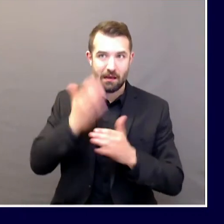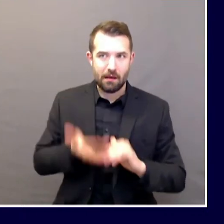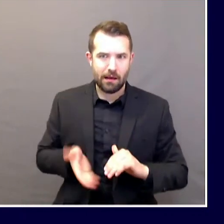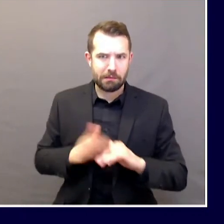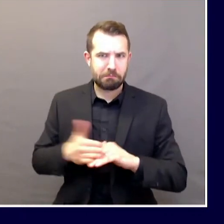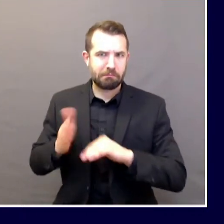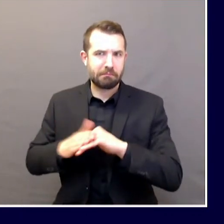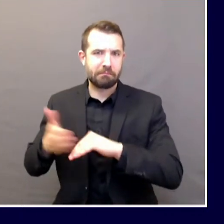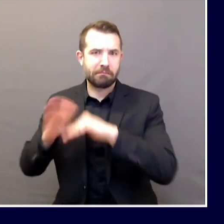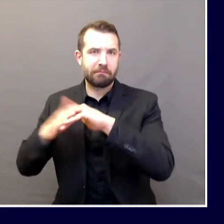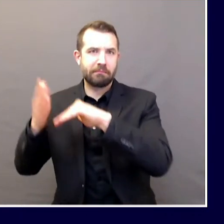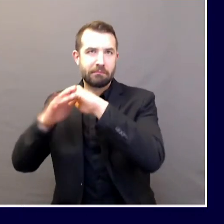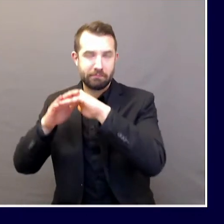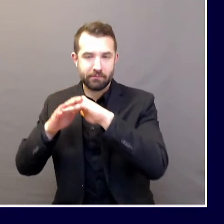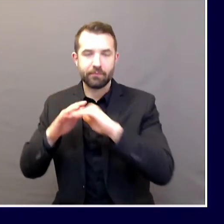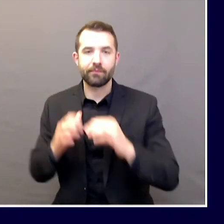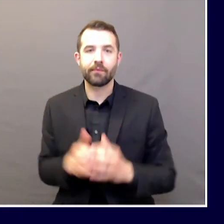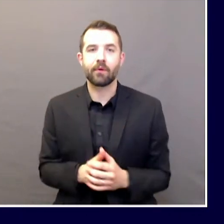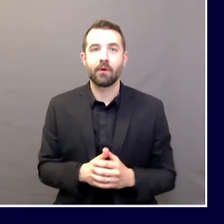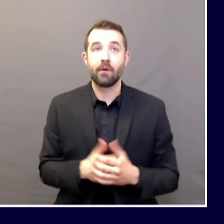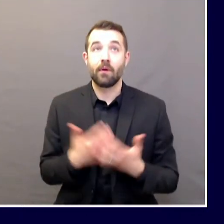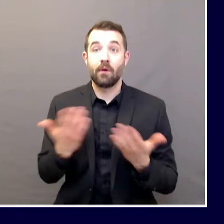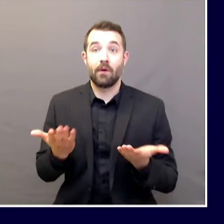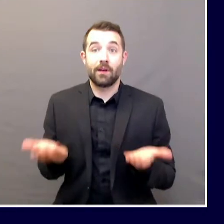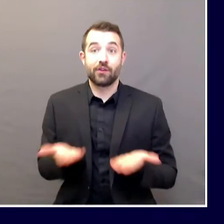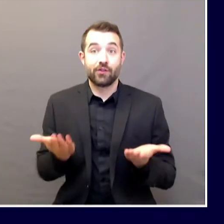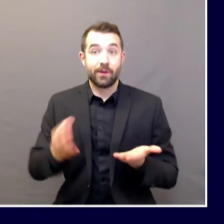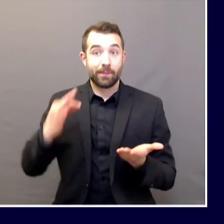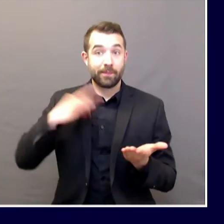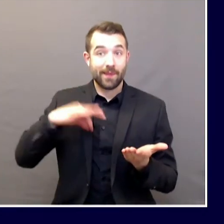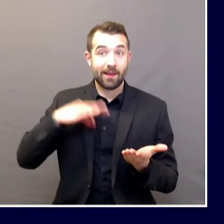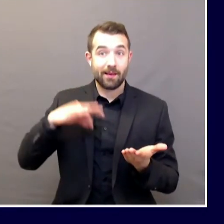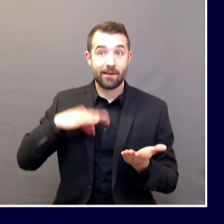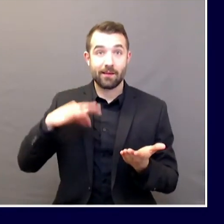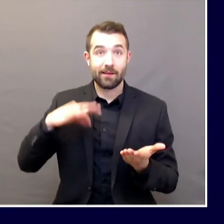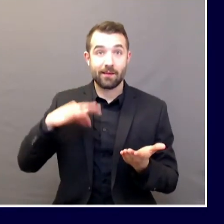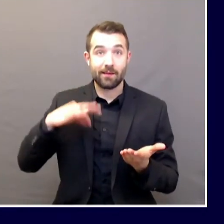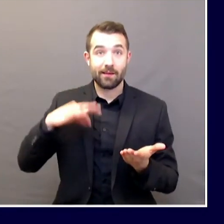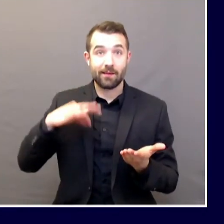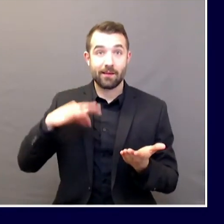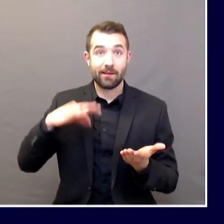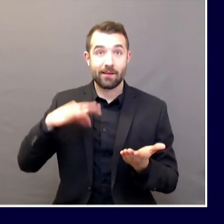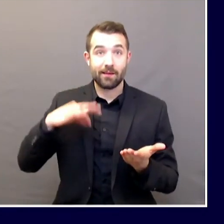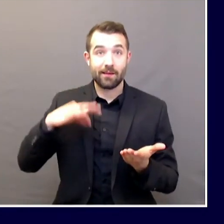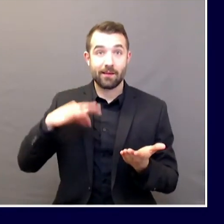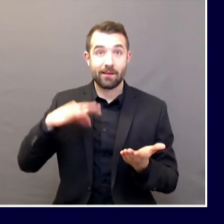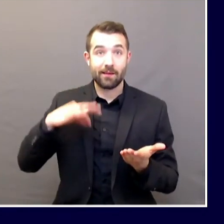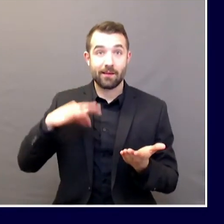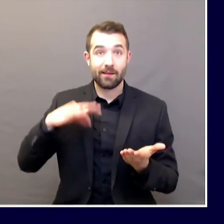has been a factor here in Maine, it's difficult to say whether more Mainers are traveling,